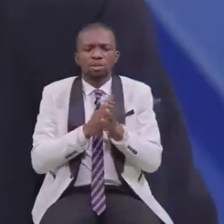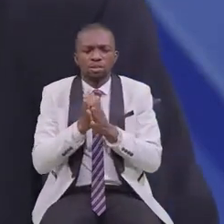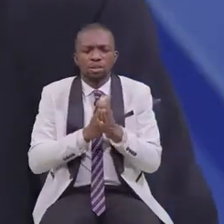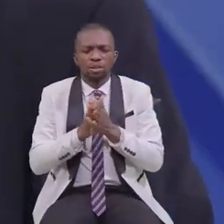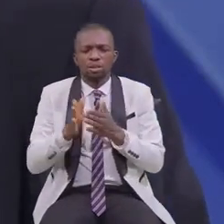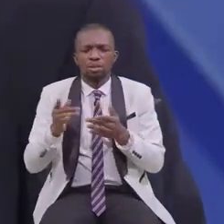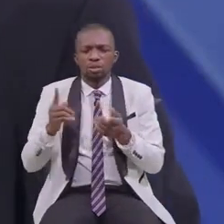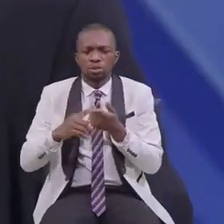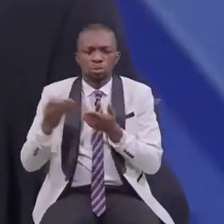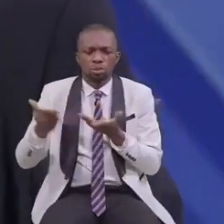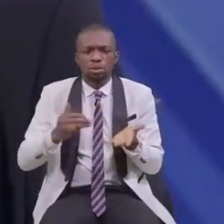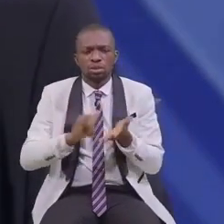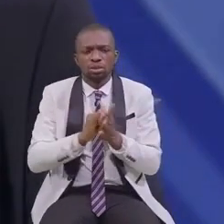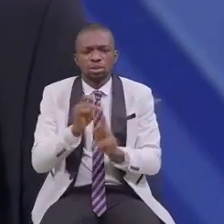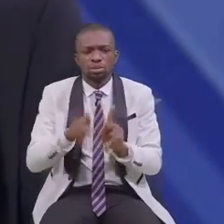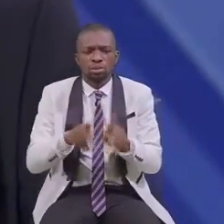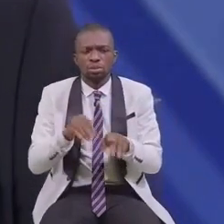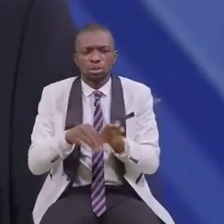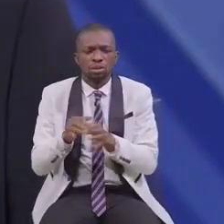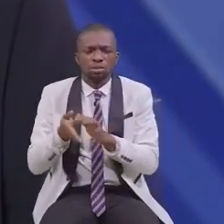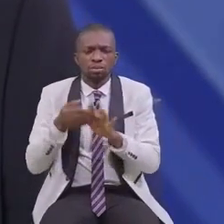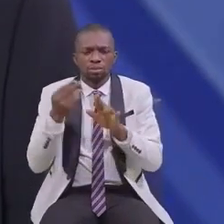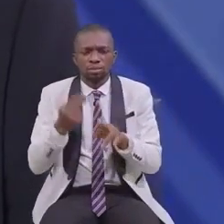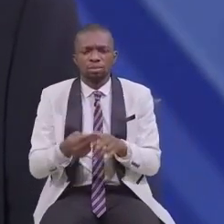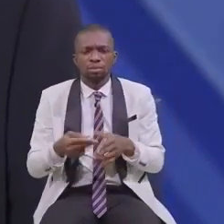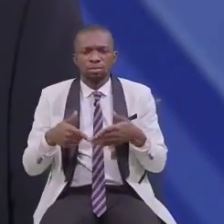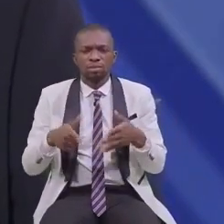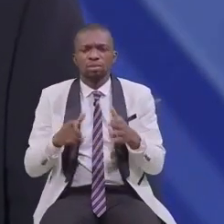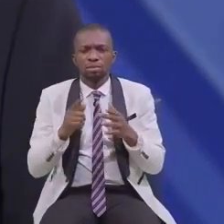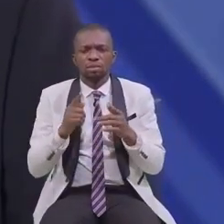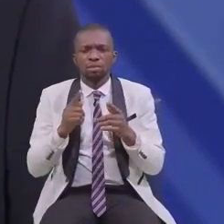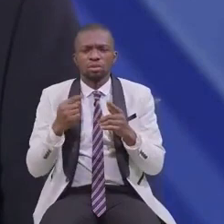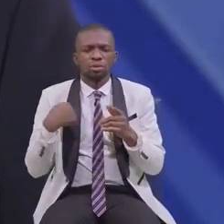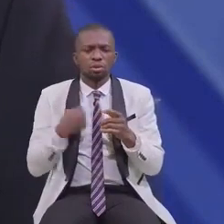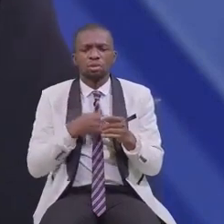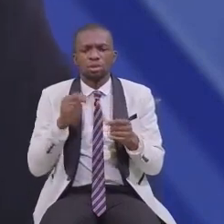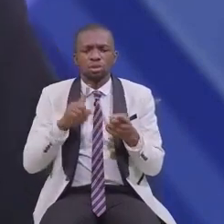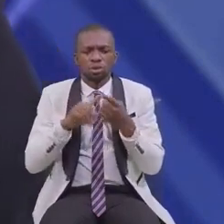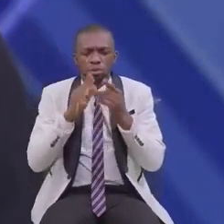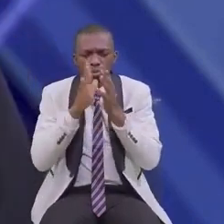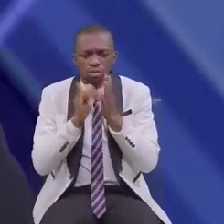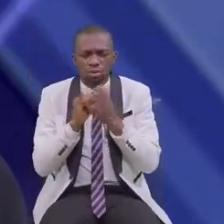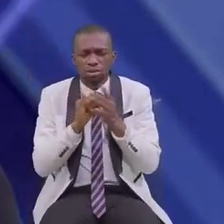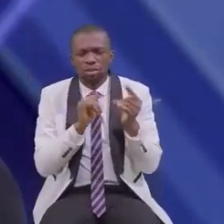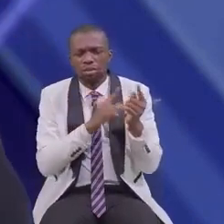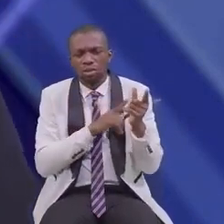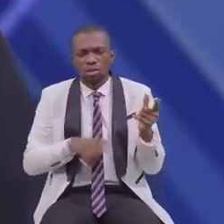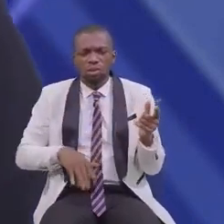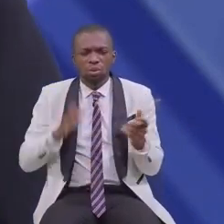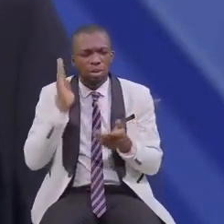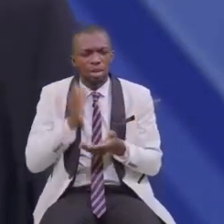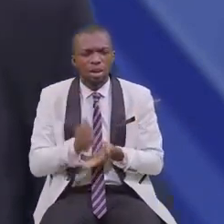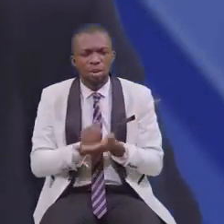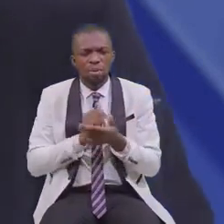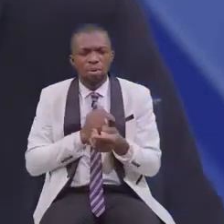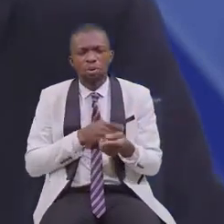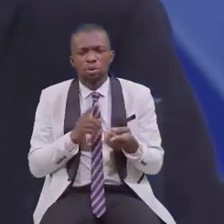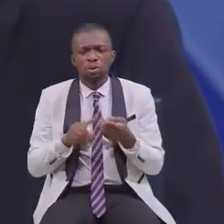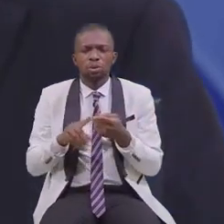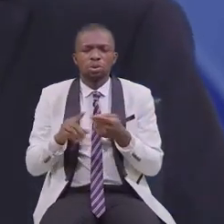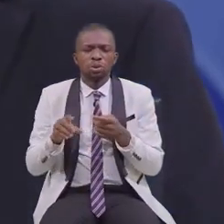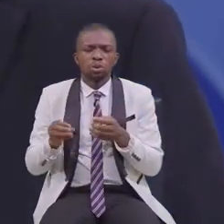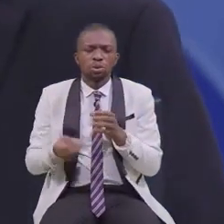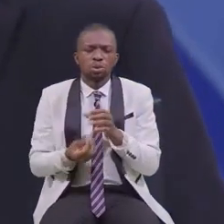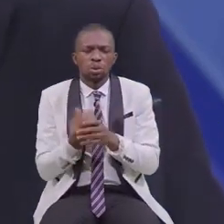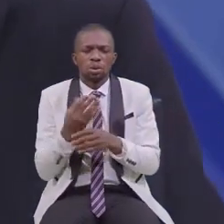Jesus' name. We need to pray that the Lord will help us to grow in love